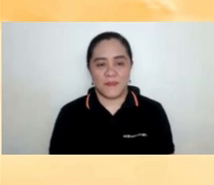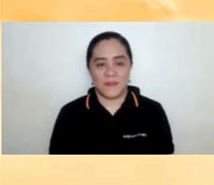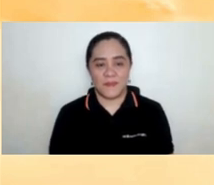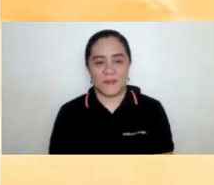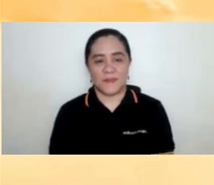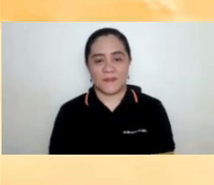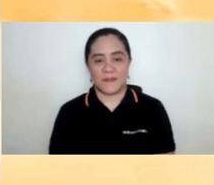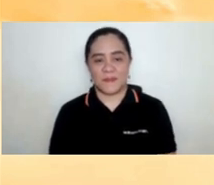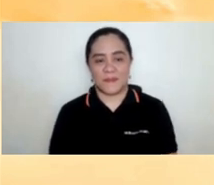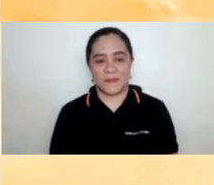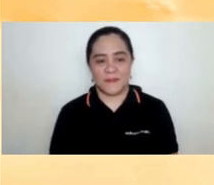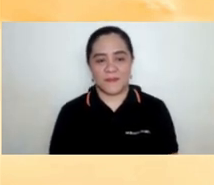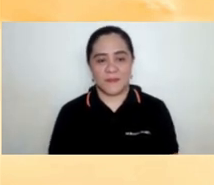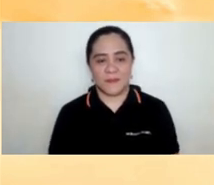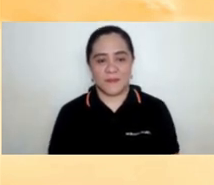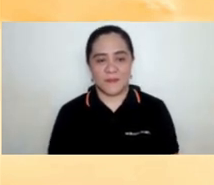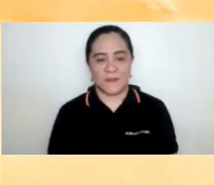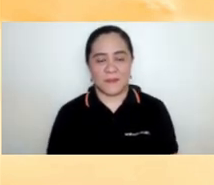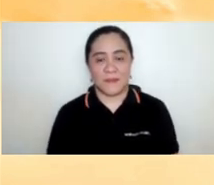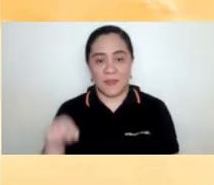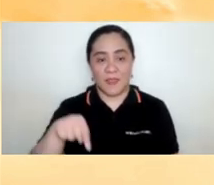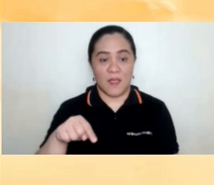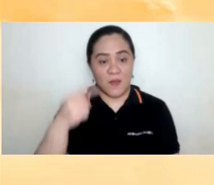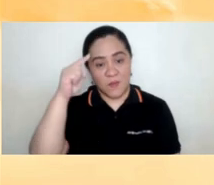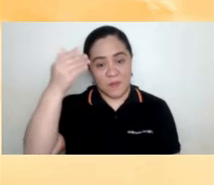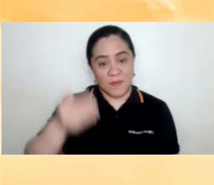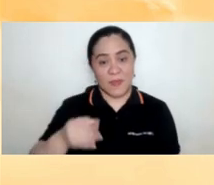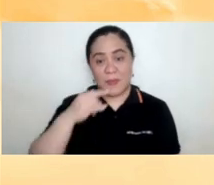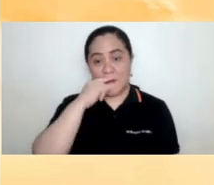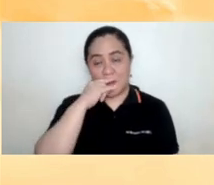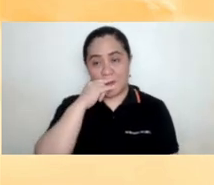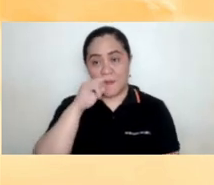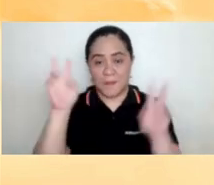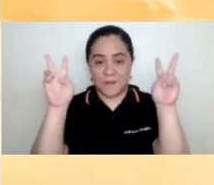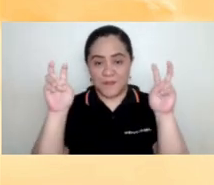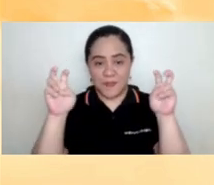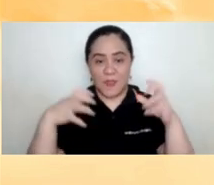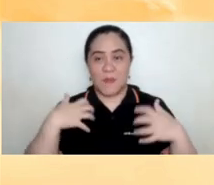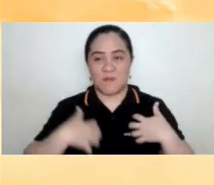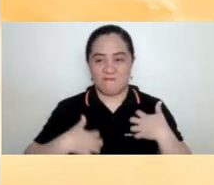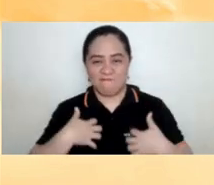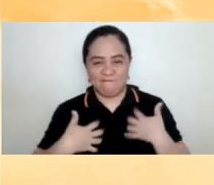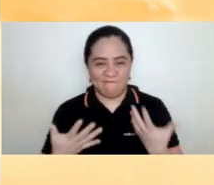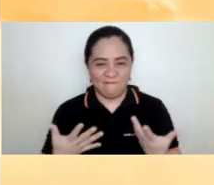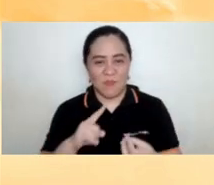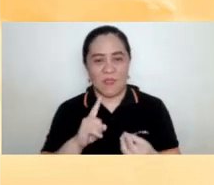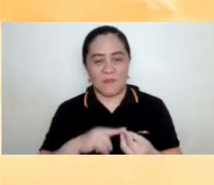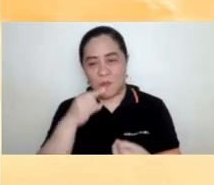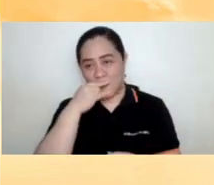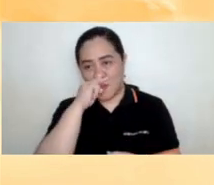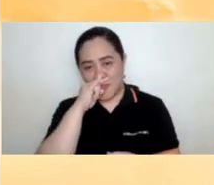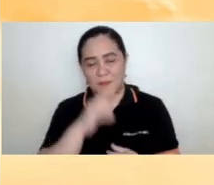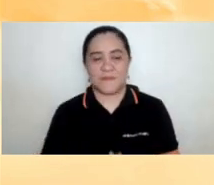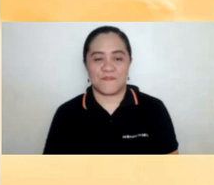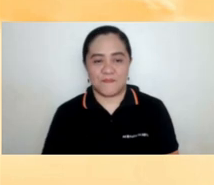So, welcome to the Ako para sa Bata Session 5, Usaping Anxiety ng mga Kabataan